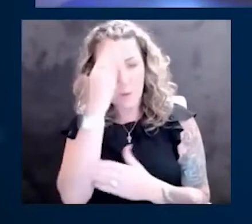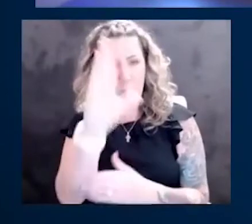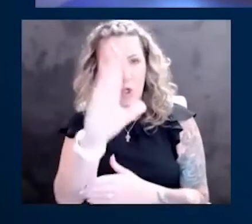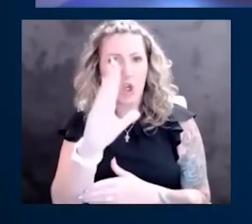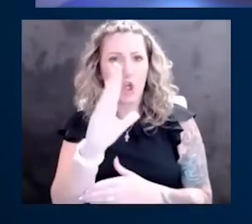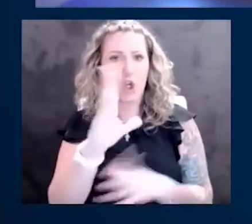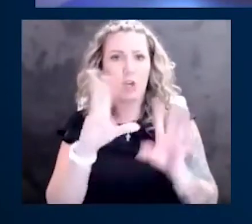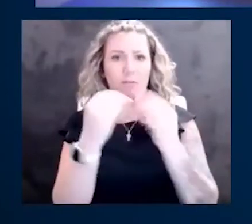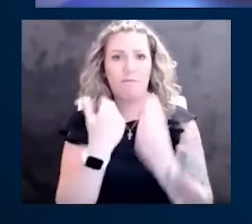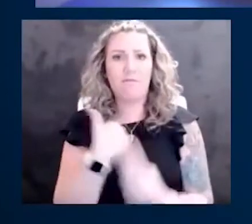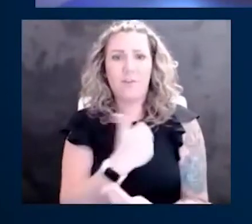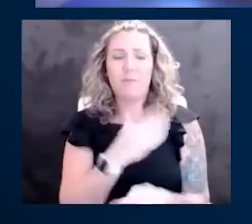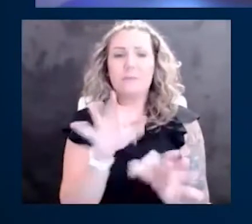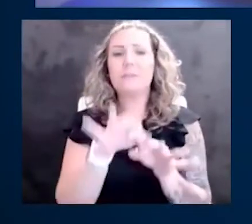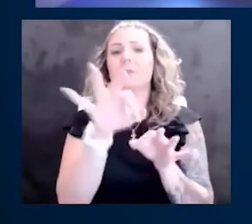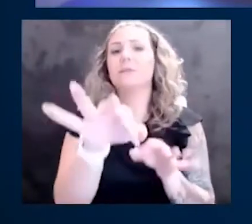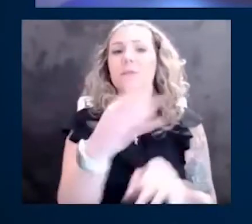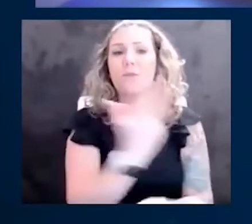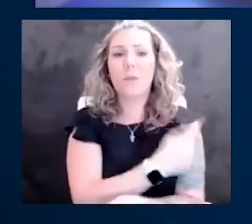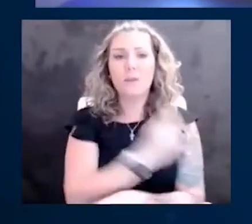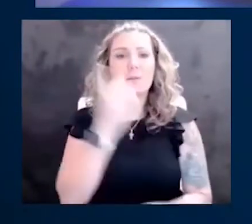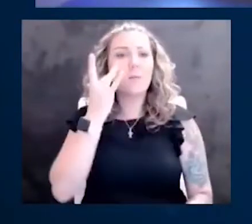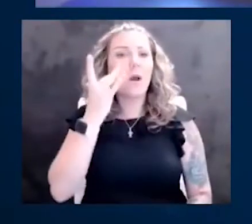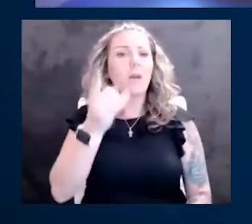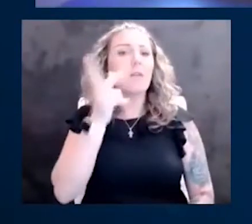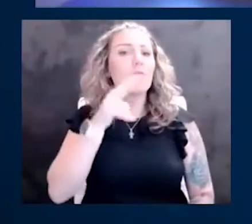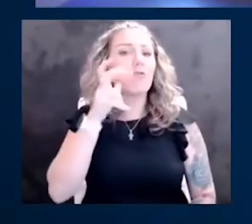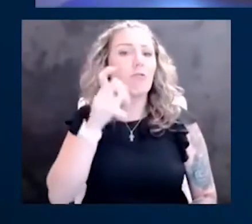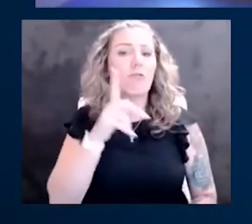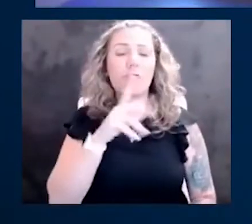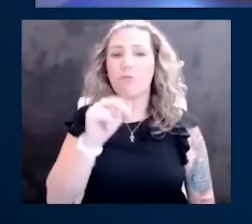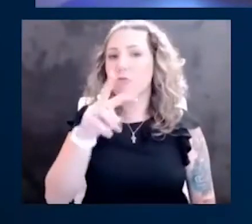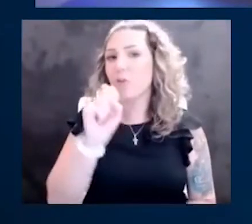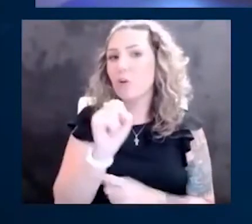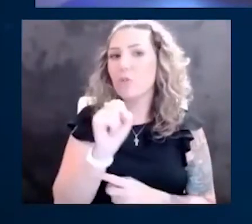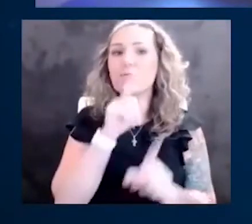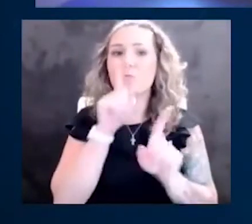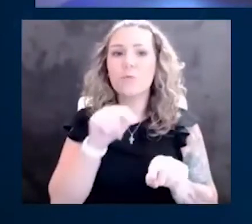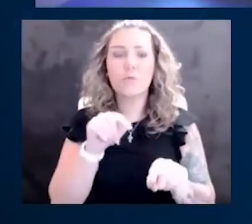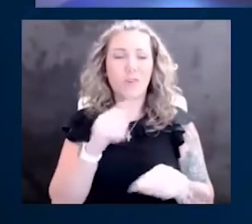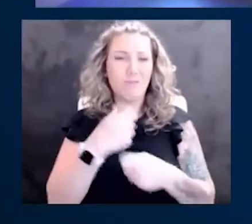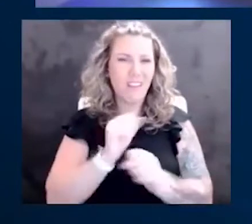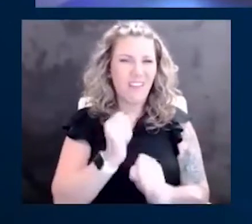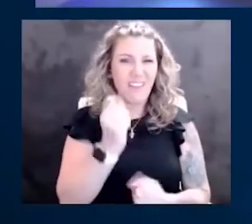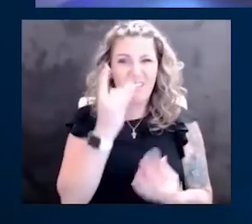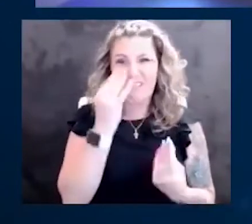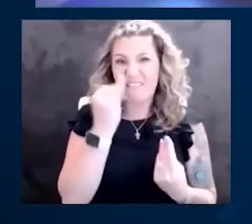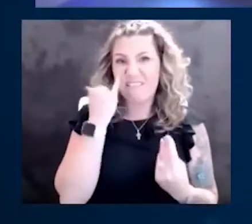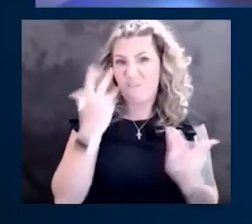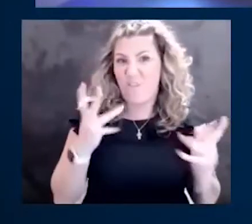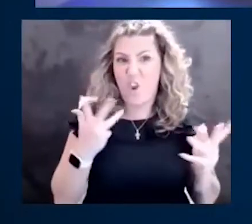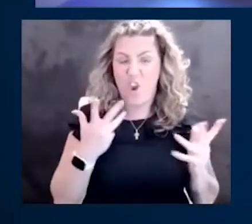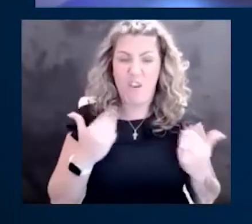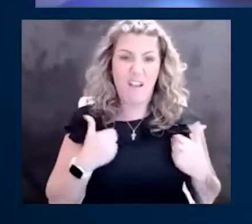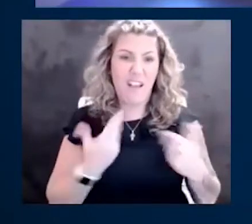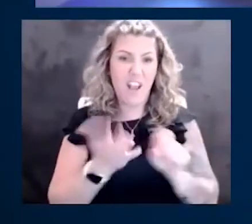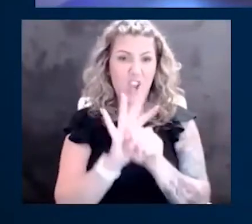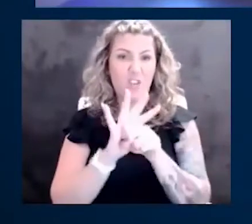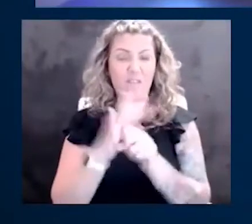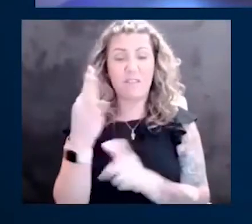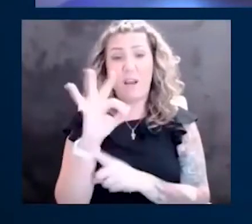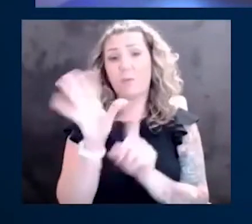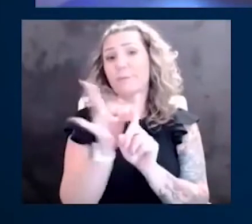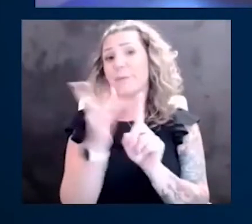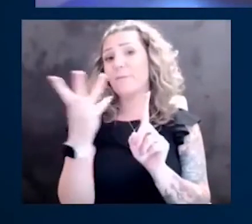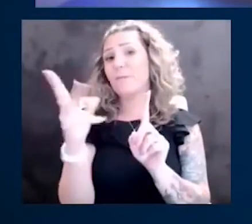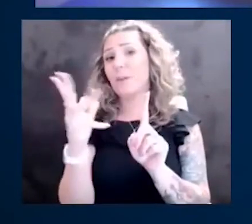getting the vaccine because they said they heard recent news reports that make them think that if I already had COVID, I'm really protected and maybe